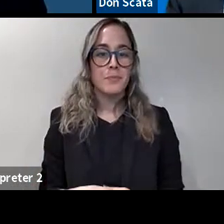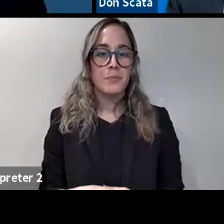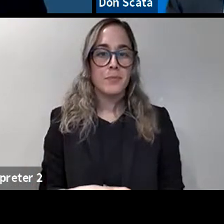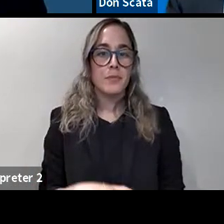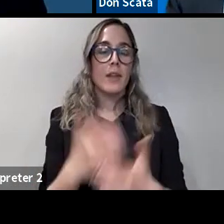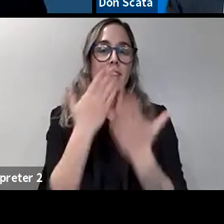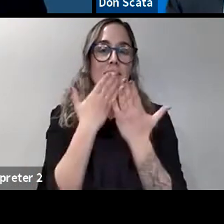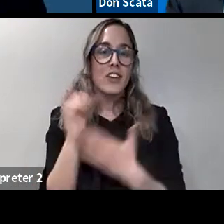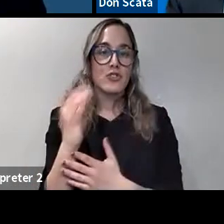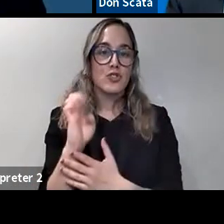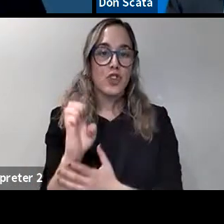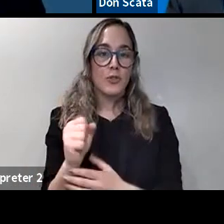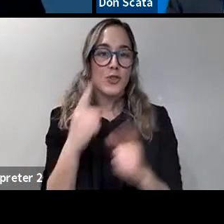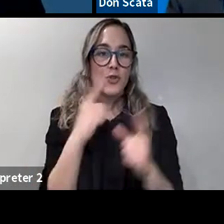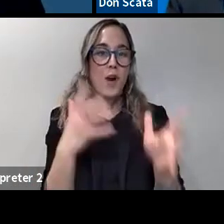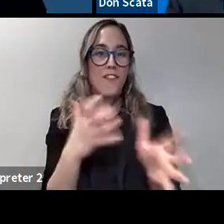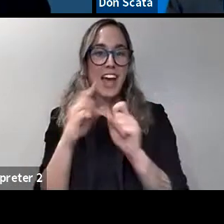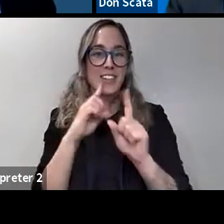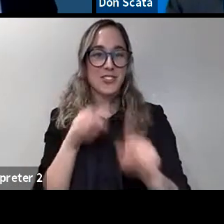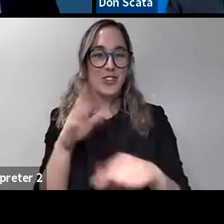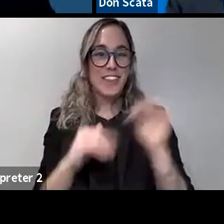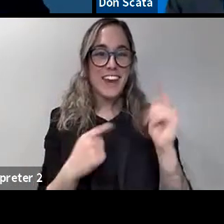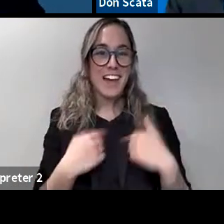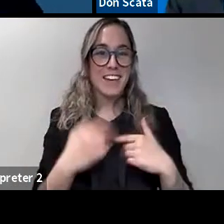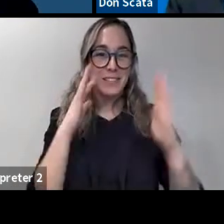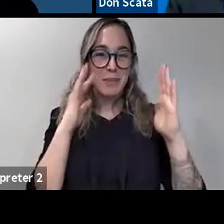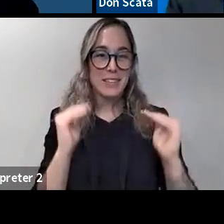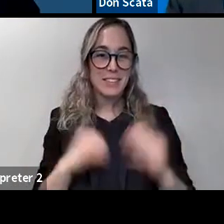Thanks, Joe. You're faster than I expected.